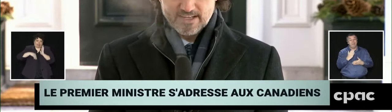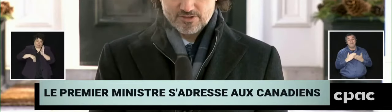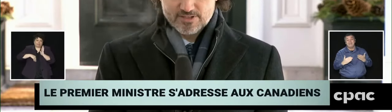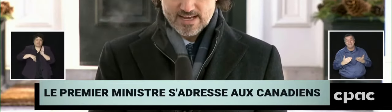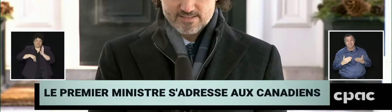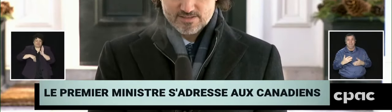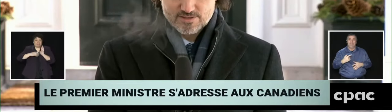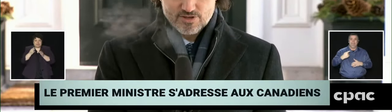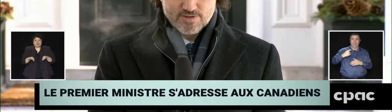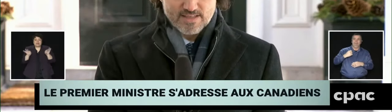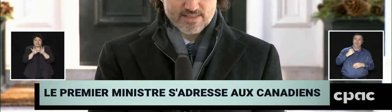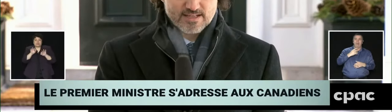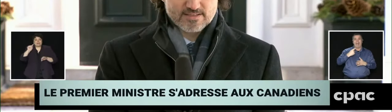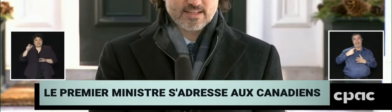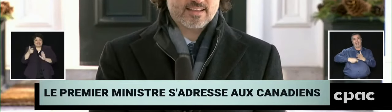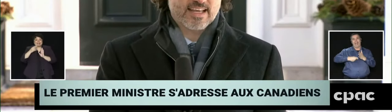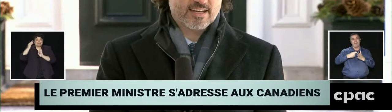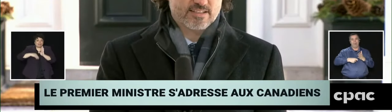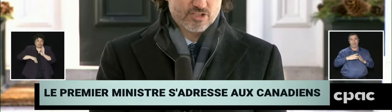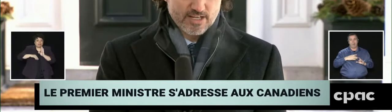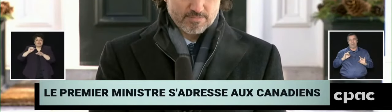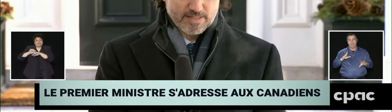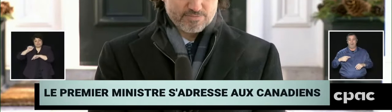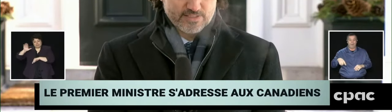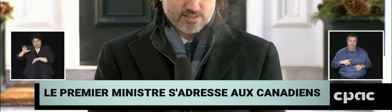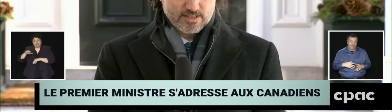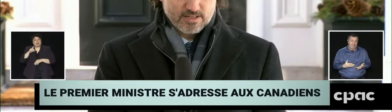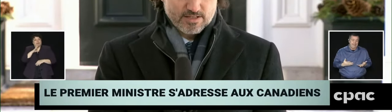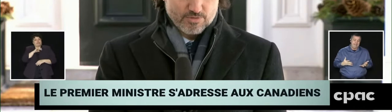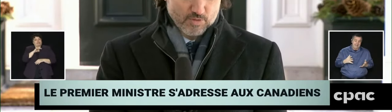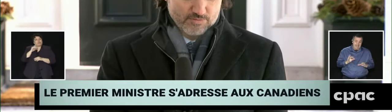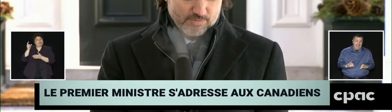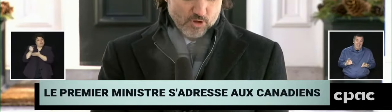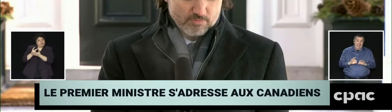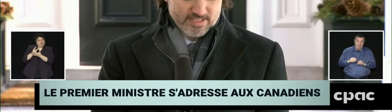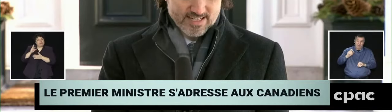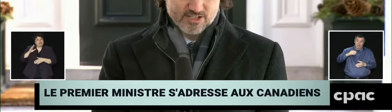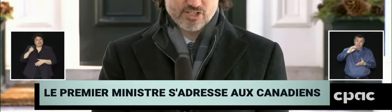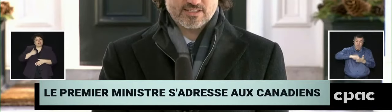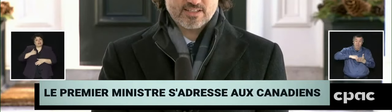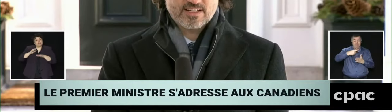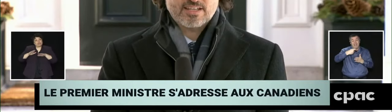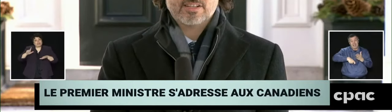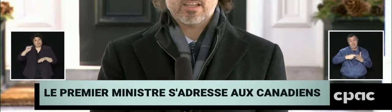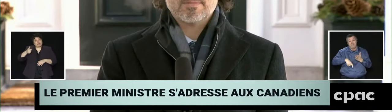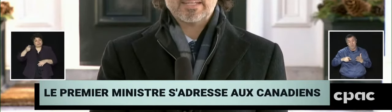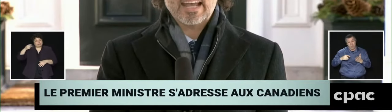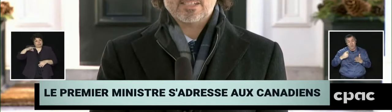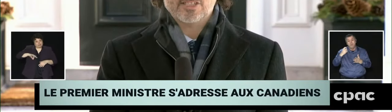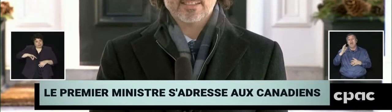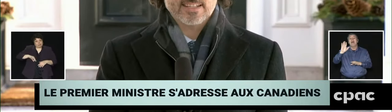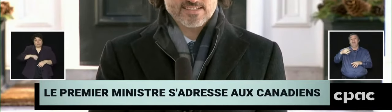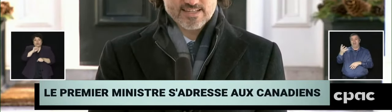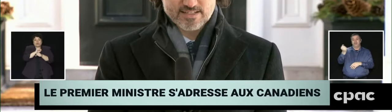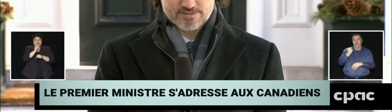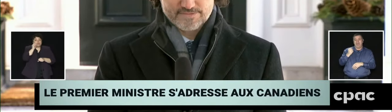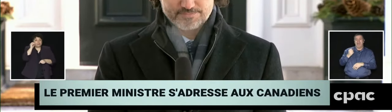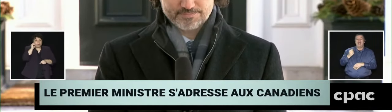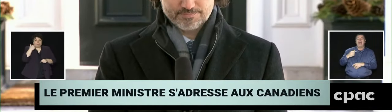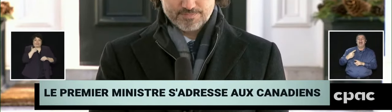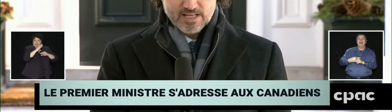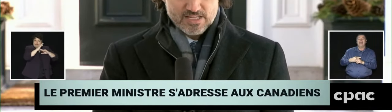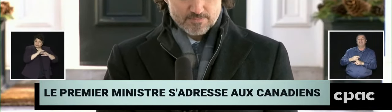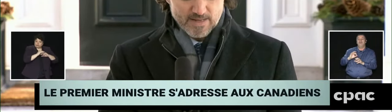to file your taxes so you get things like the Canada Child Benefit, the Work From Home deduction, and the Climate Action